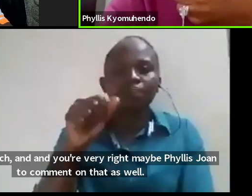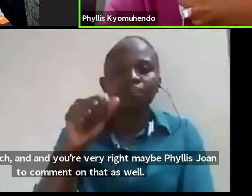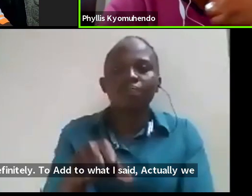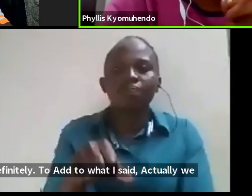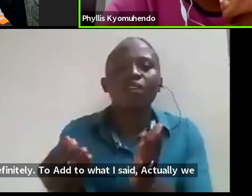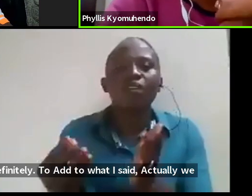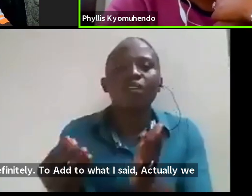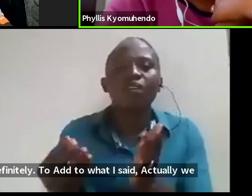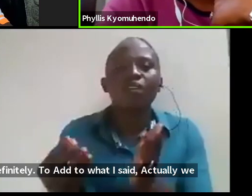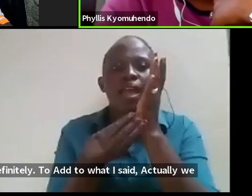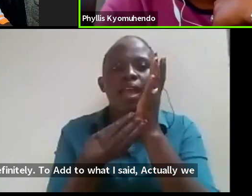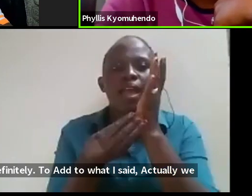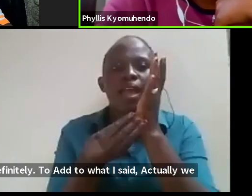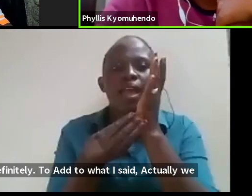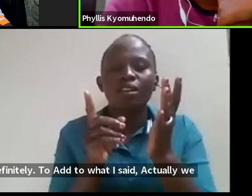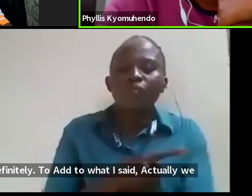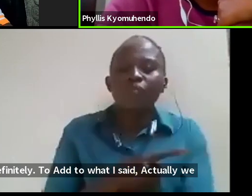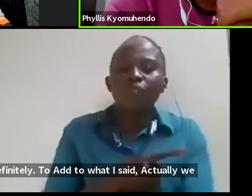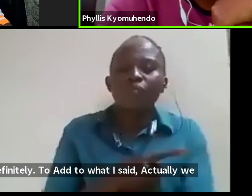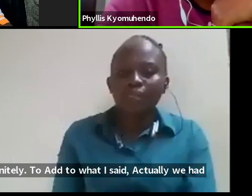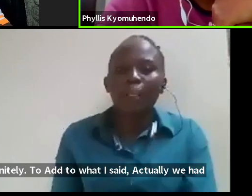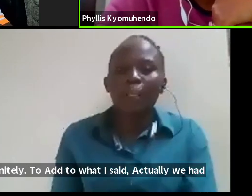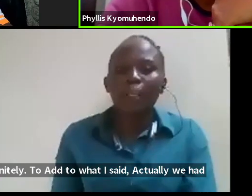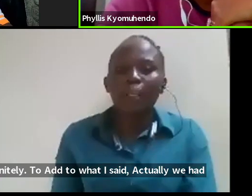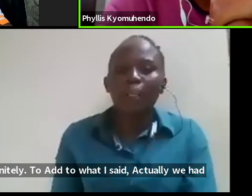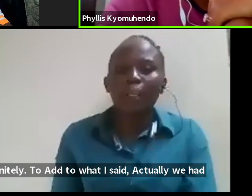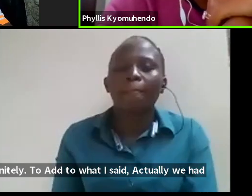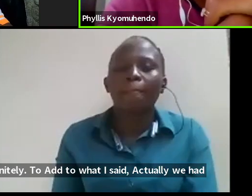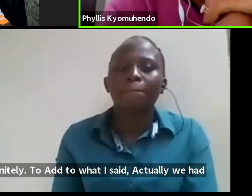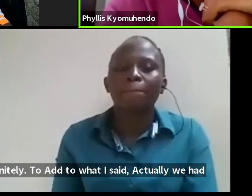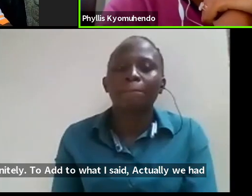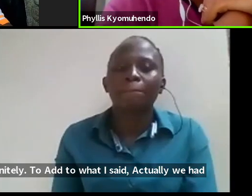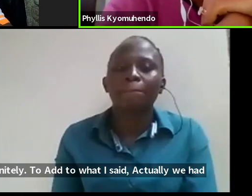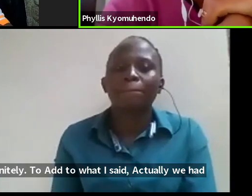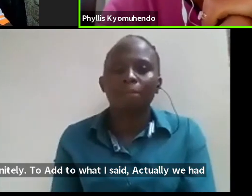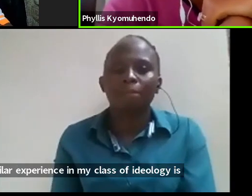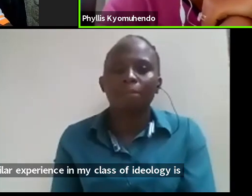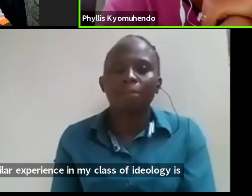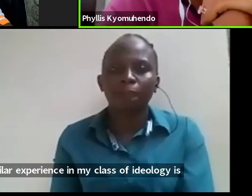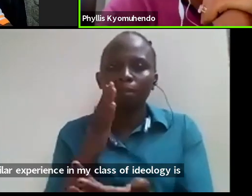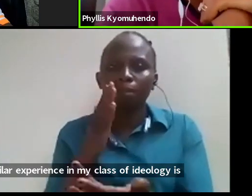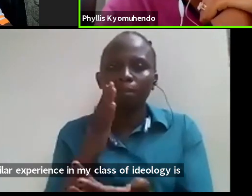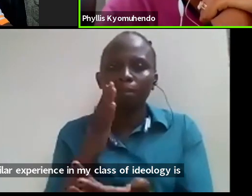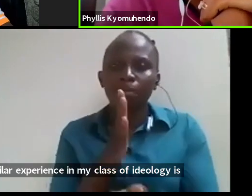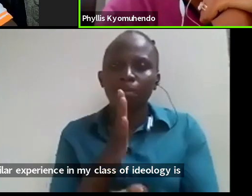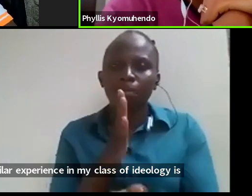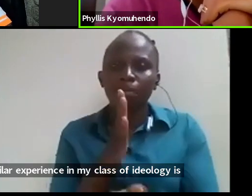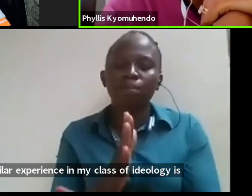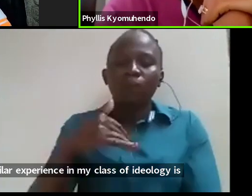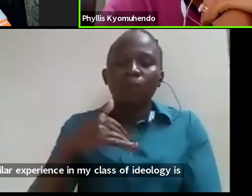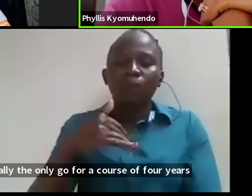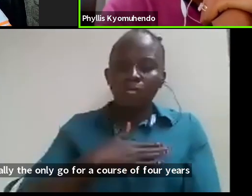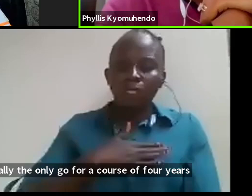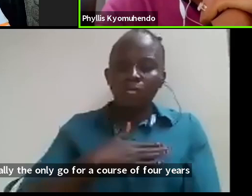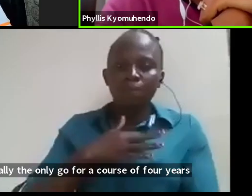had a similar experience. In my class of radiology, I was actually the only girl for a course of